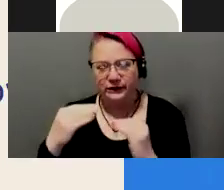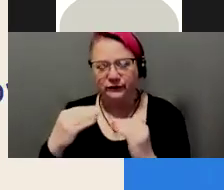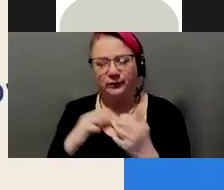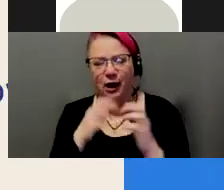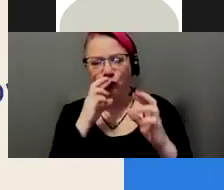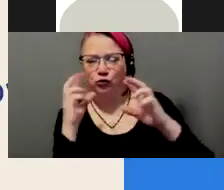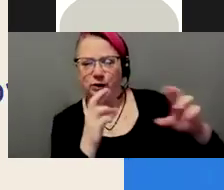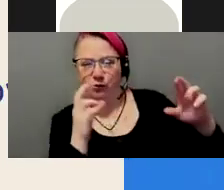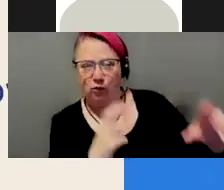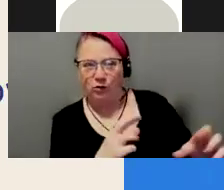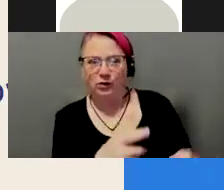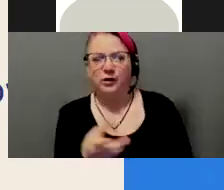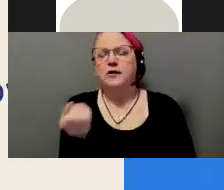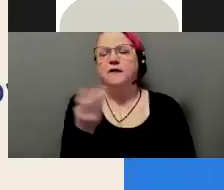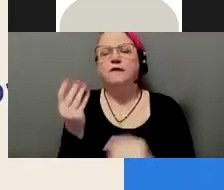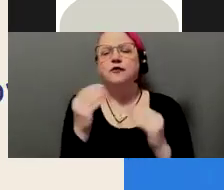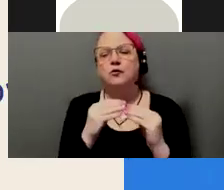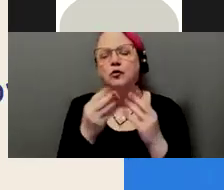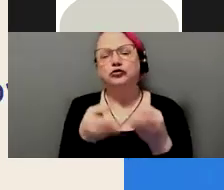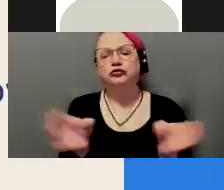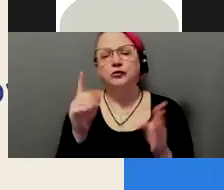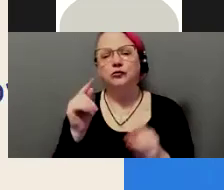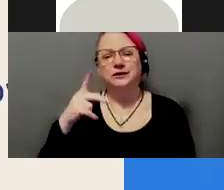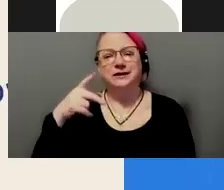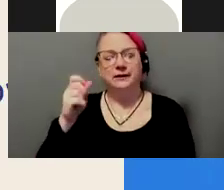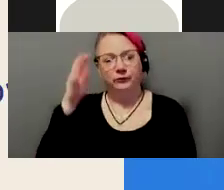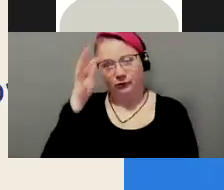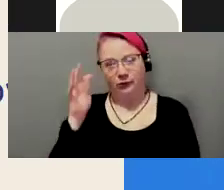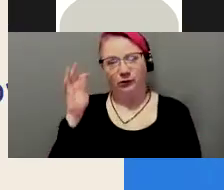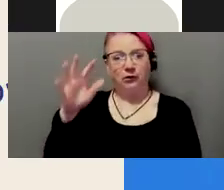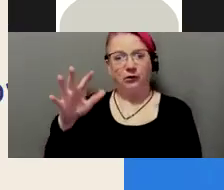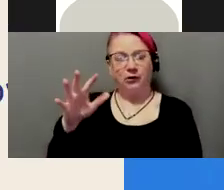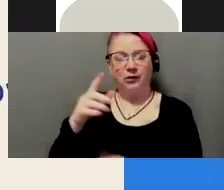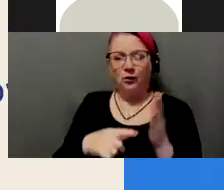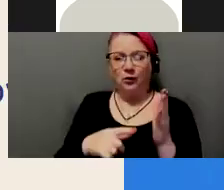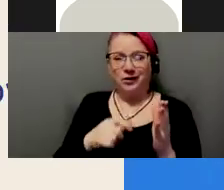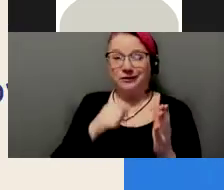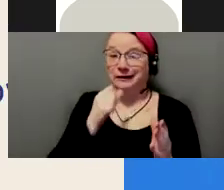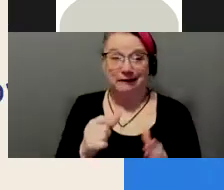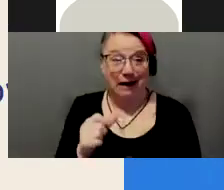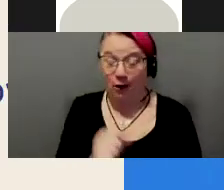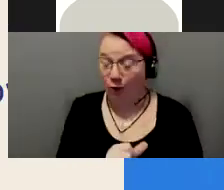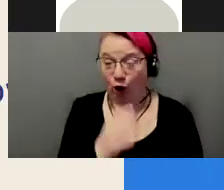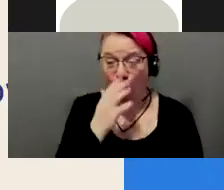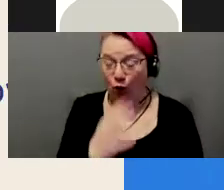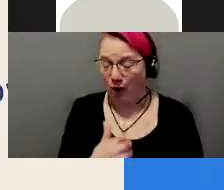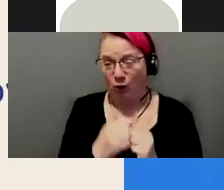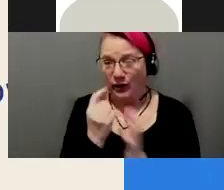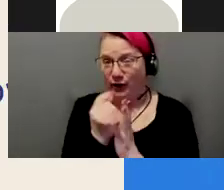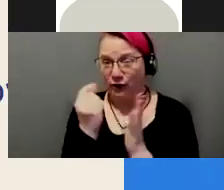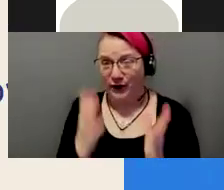And here are a few more general tips for providers based off of what survivors said didn't work well for them with therapists that they went